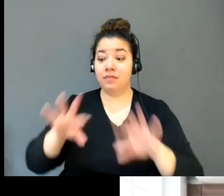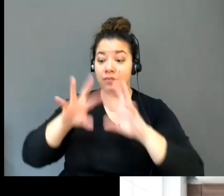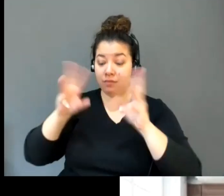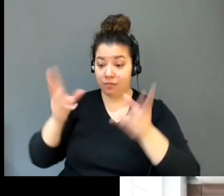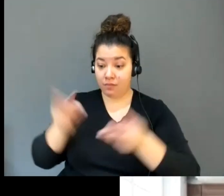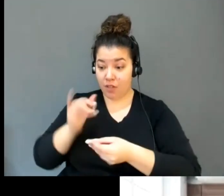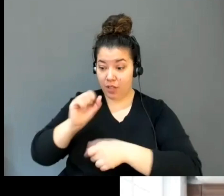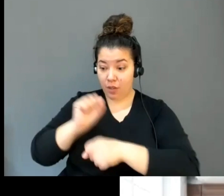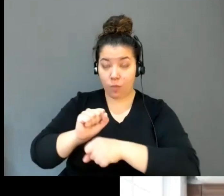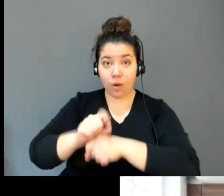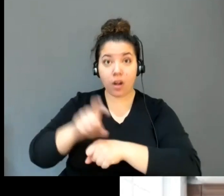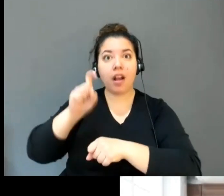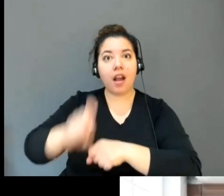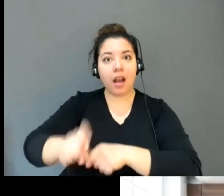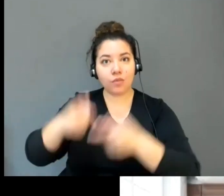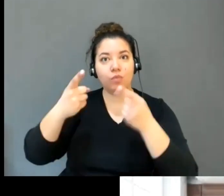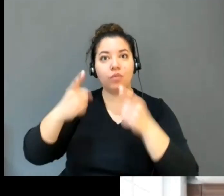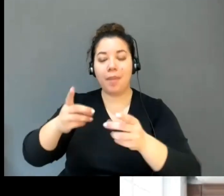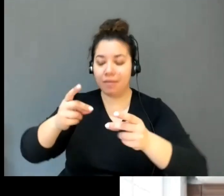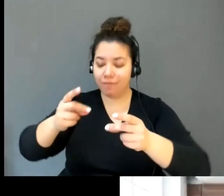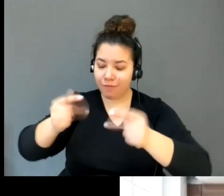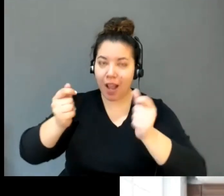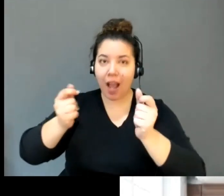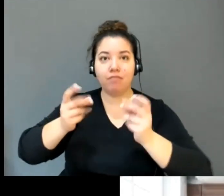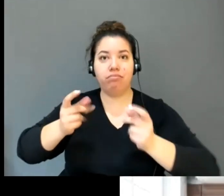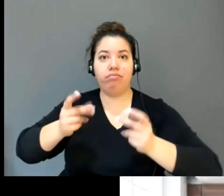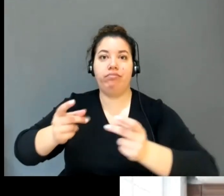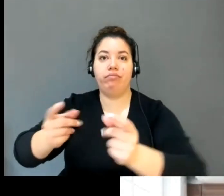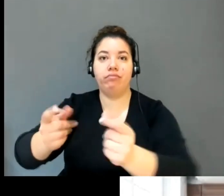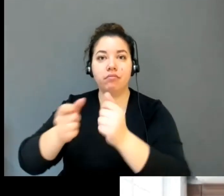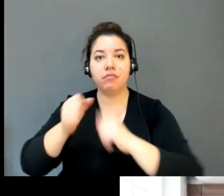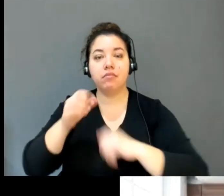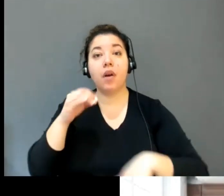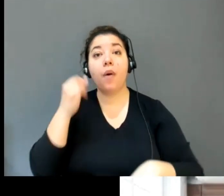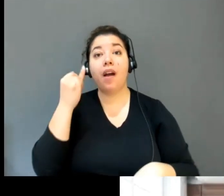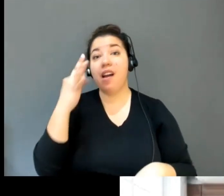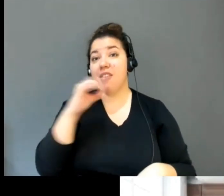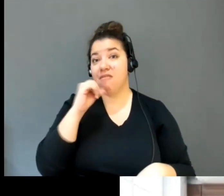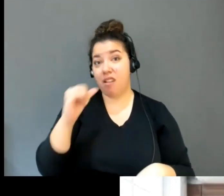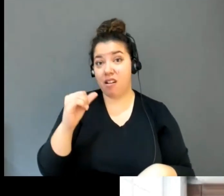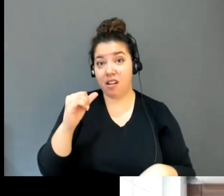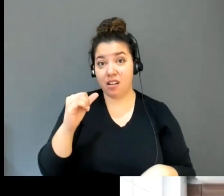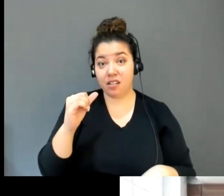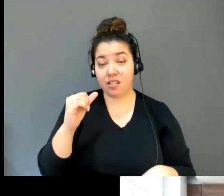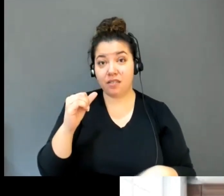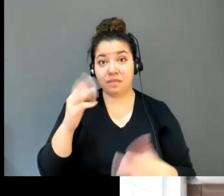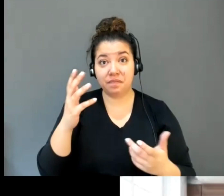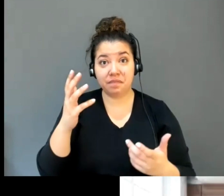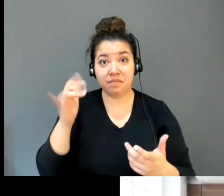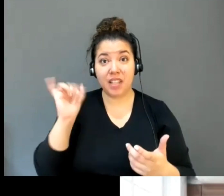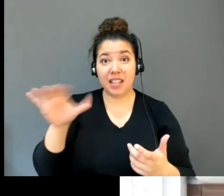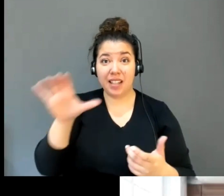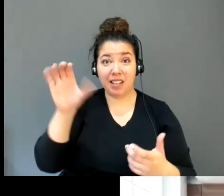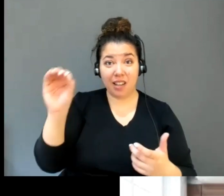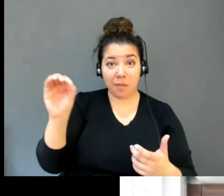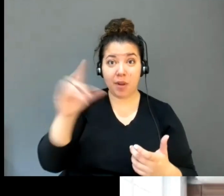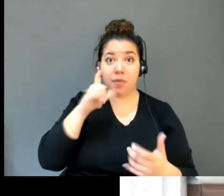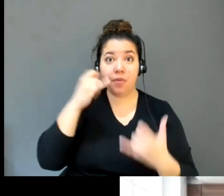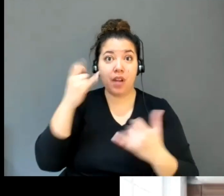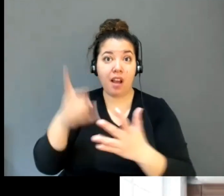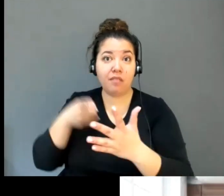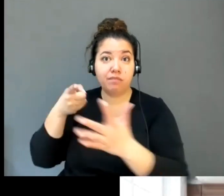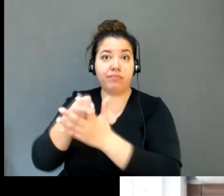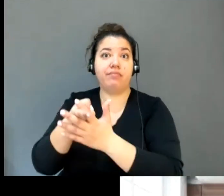in a very rapid period of time. And without that, the company who was breached could potentially be in violation